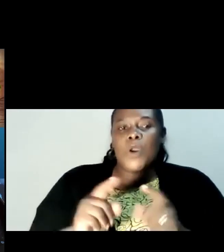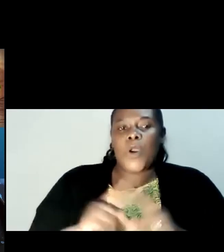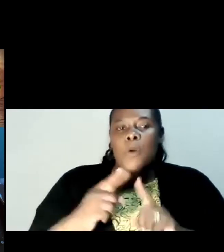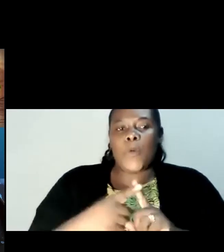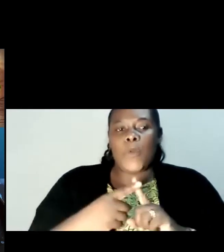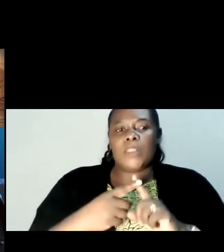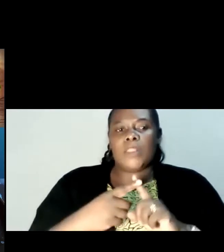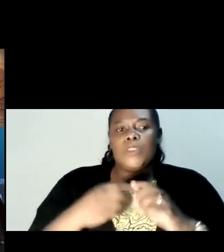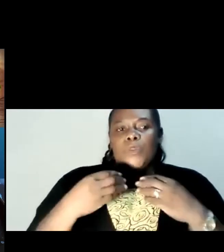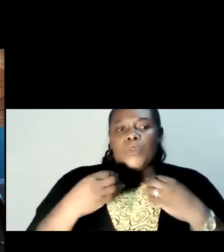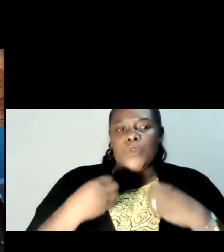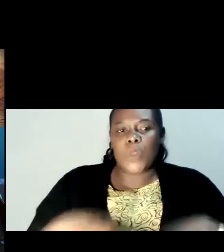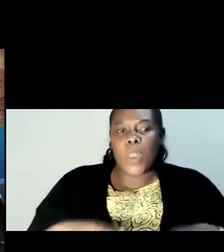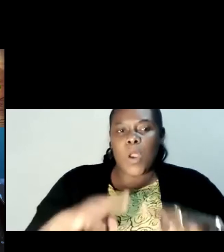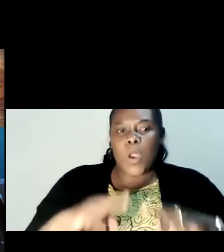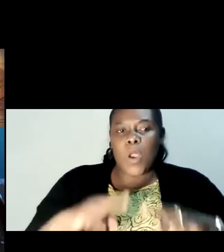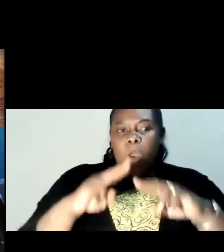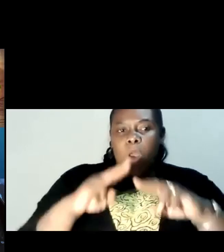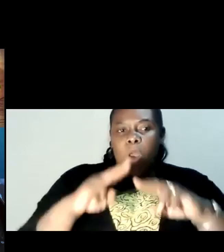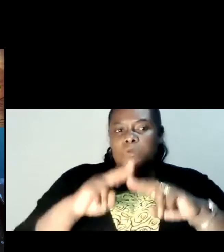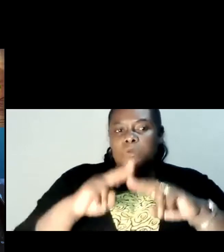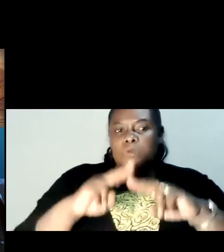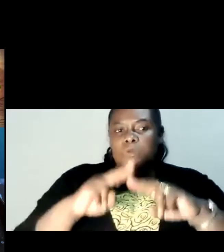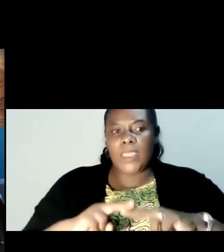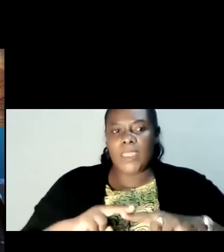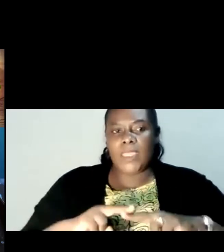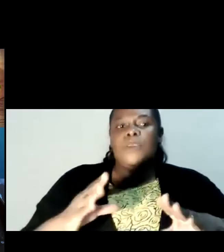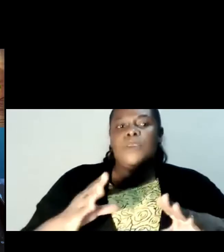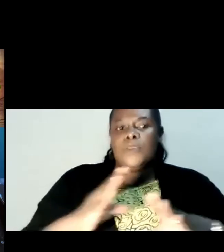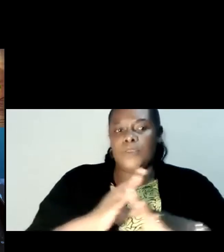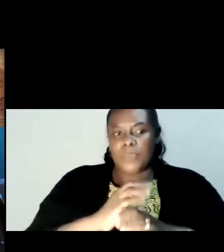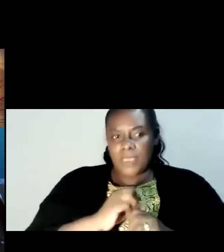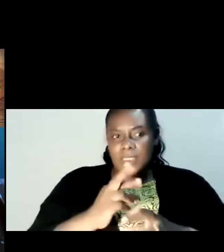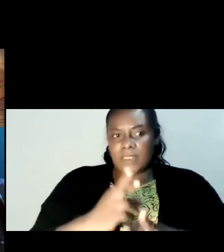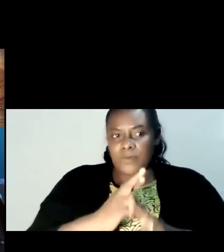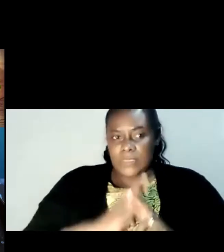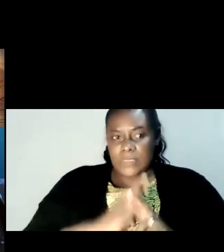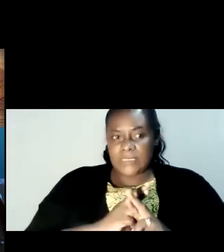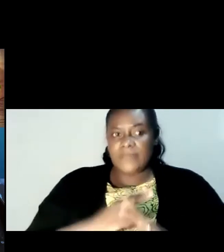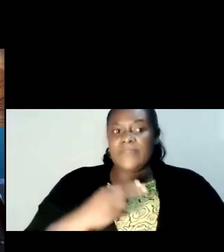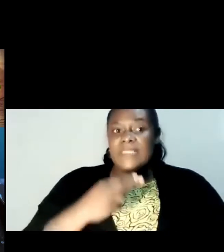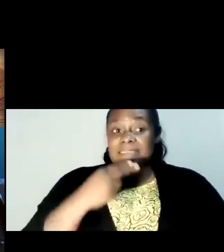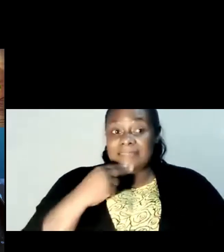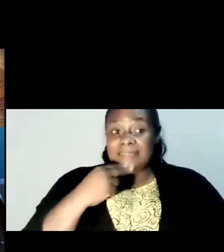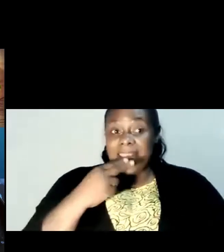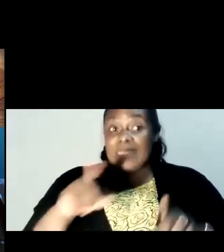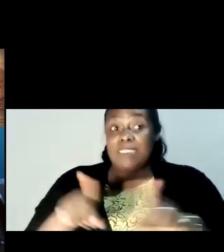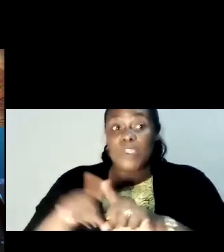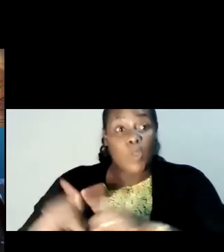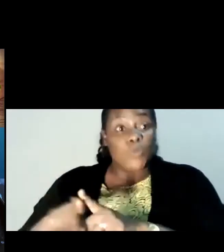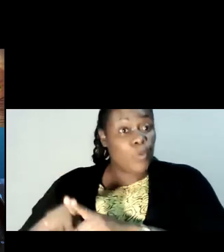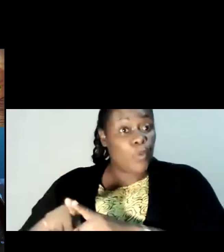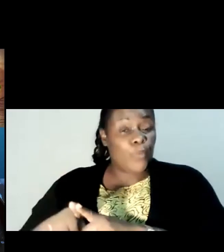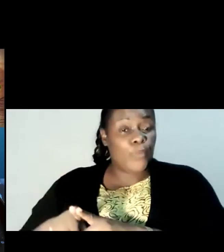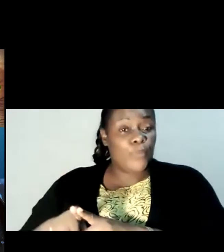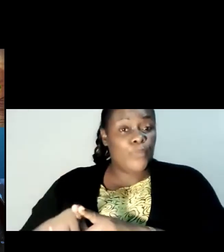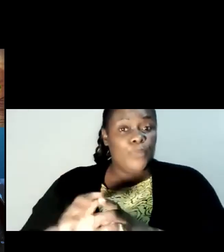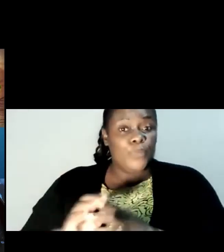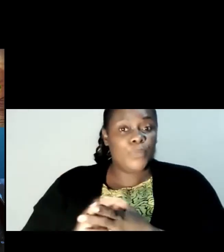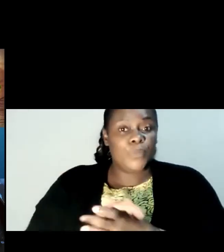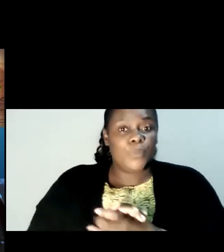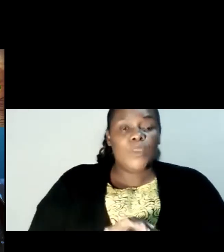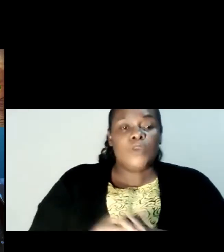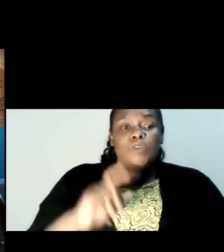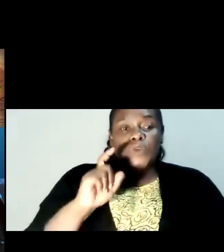decrease your risk of getting diabetes significantly. So keeping your body